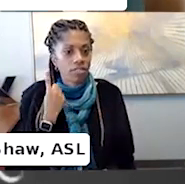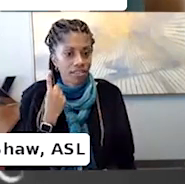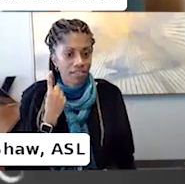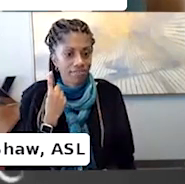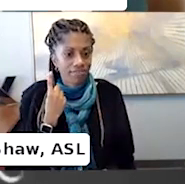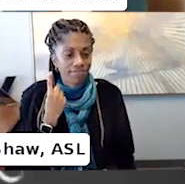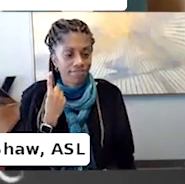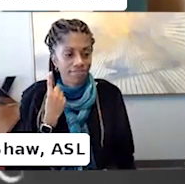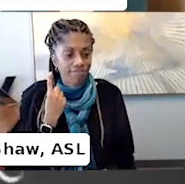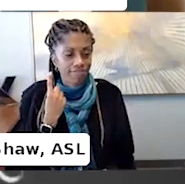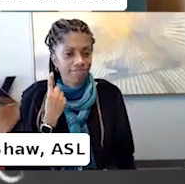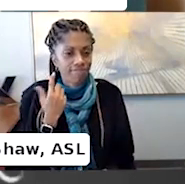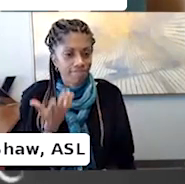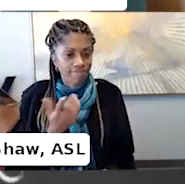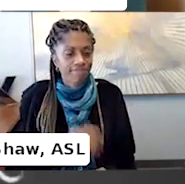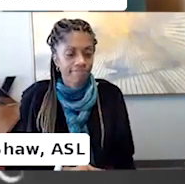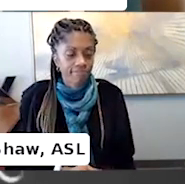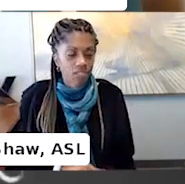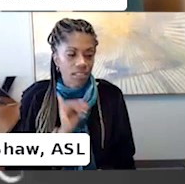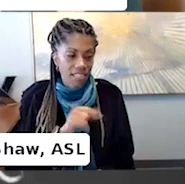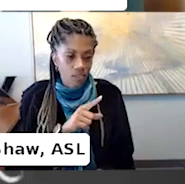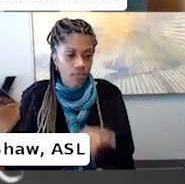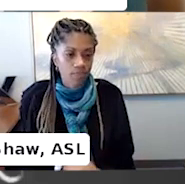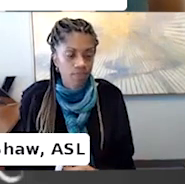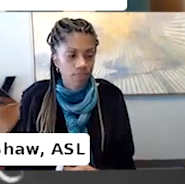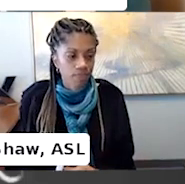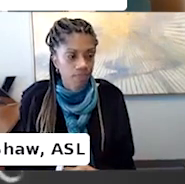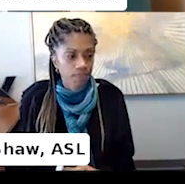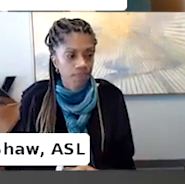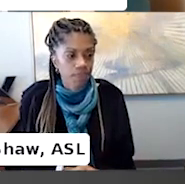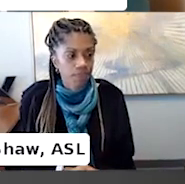without further ado, we'll listen to a story that came out of that project.